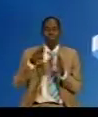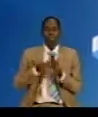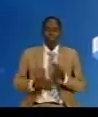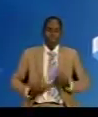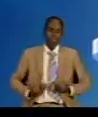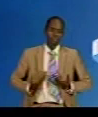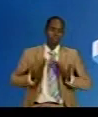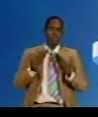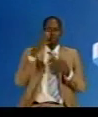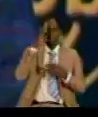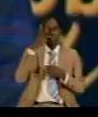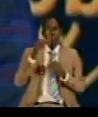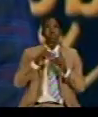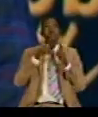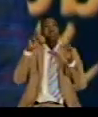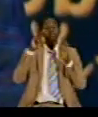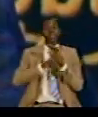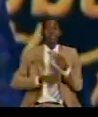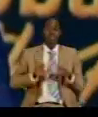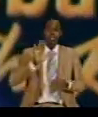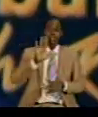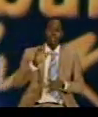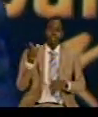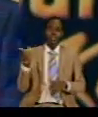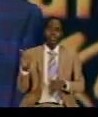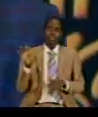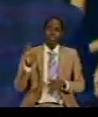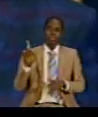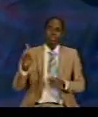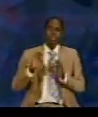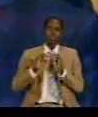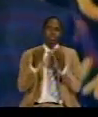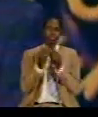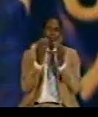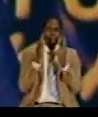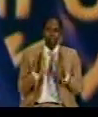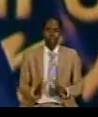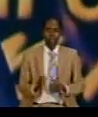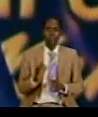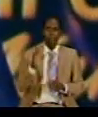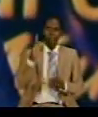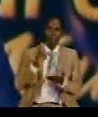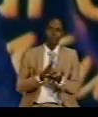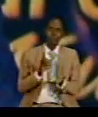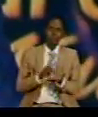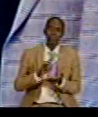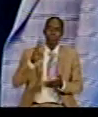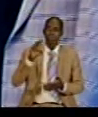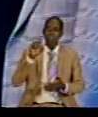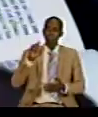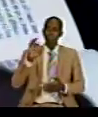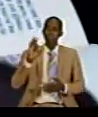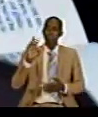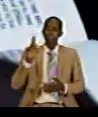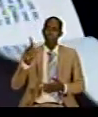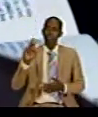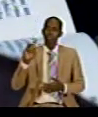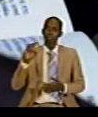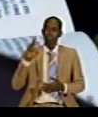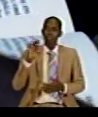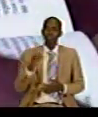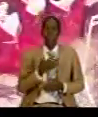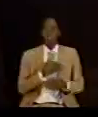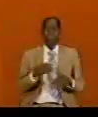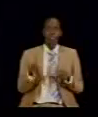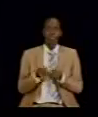of excellence, your GCK convener, Dr. W.F. Kumuyi, will be ministering along with the American